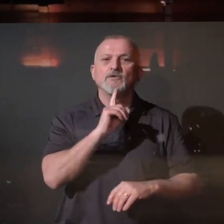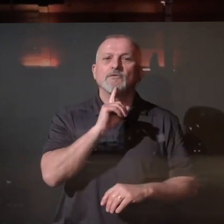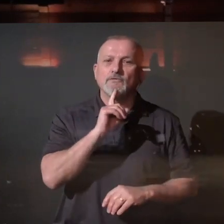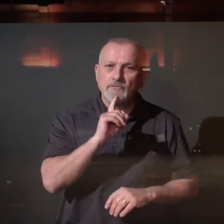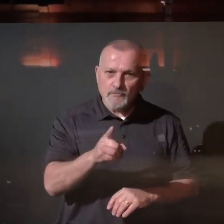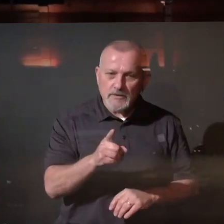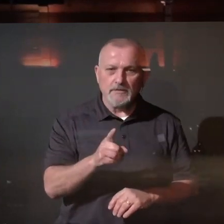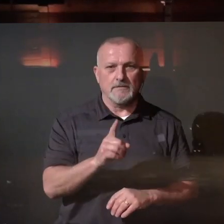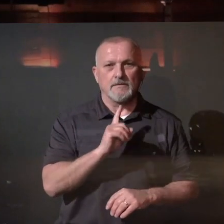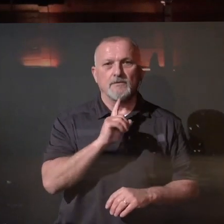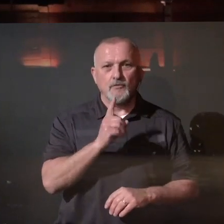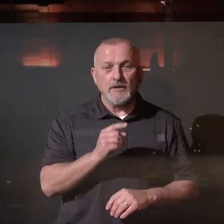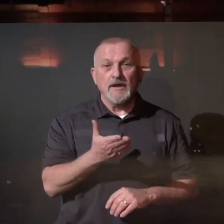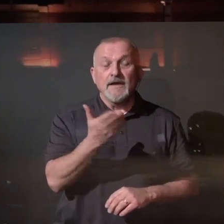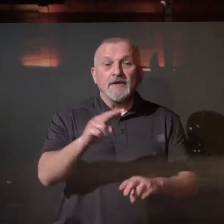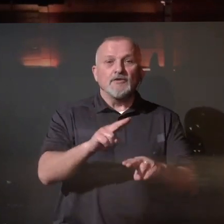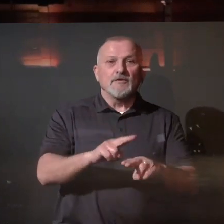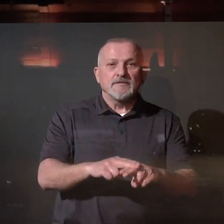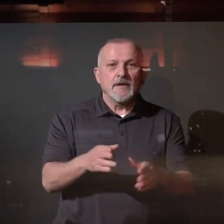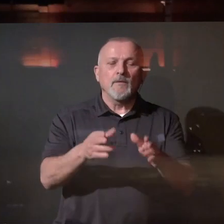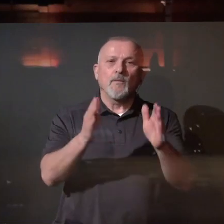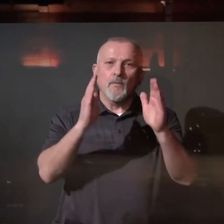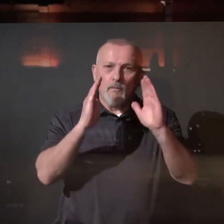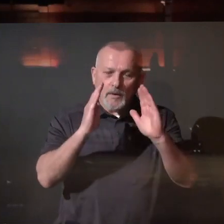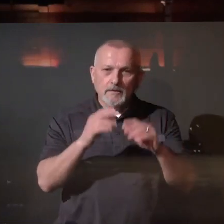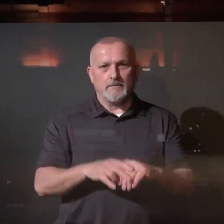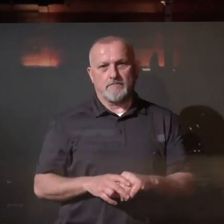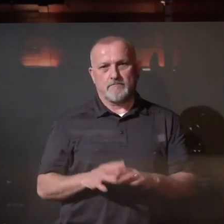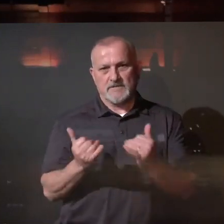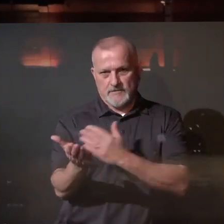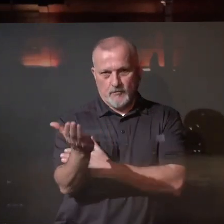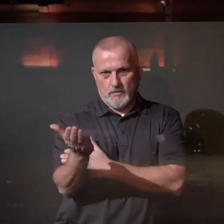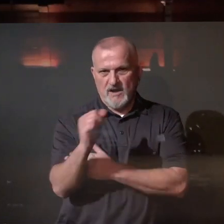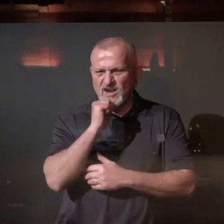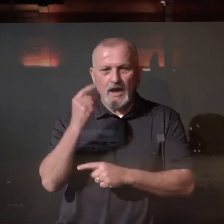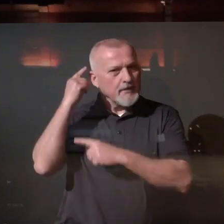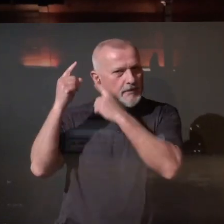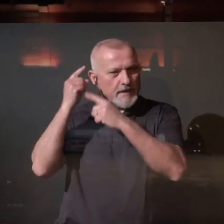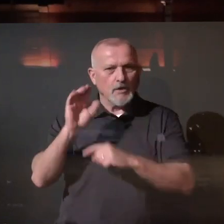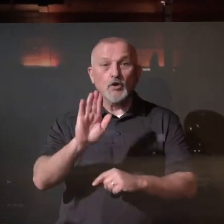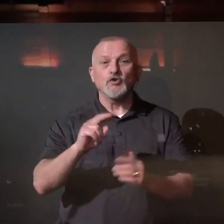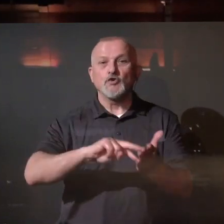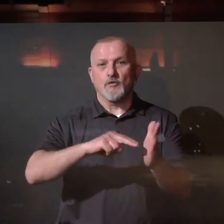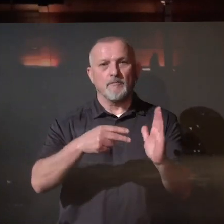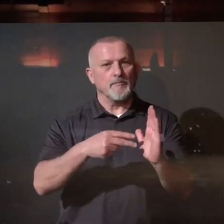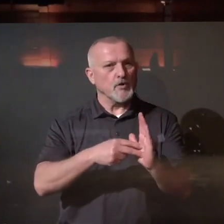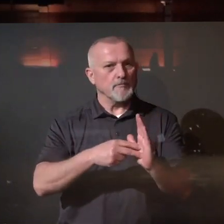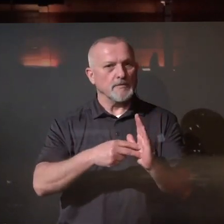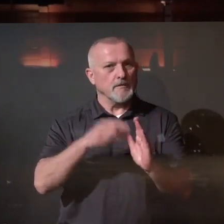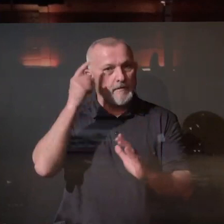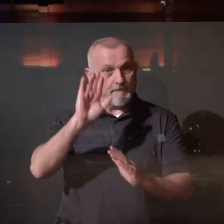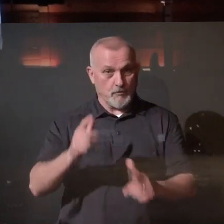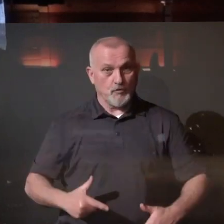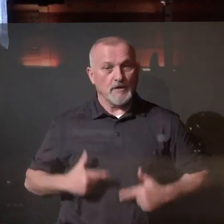surely, surely you guys sitting there listening this morning are not going to think that your purpose